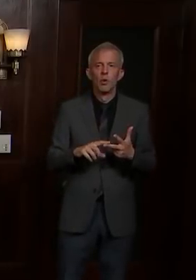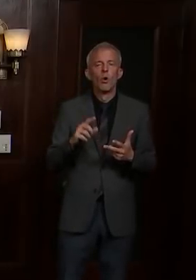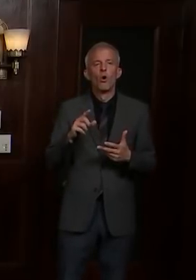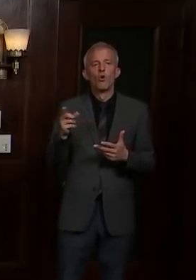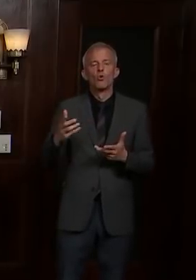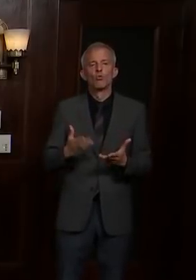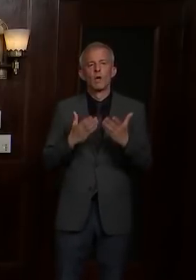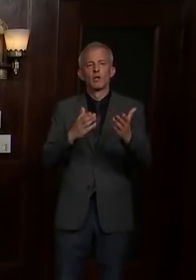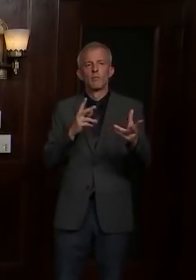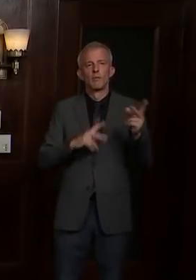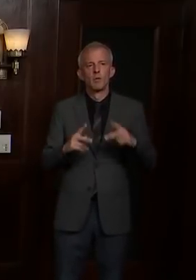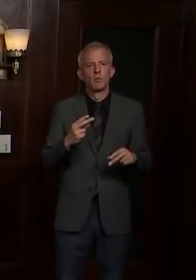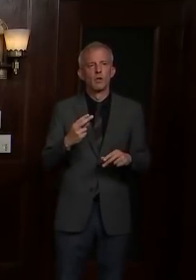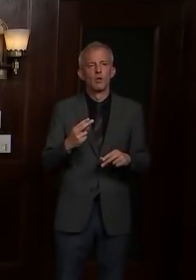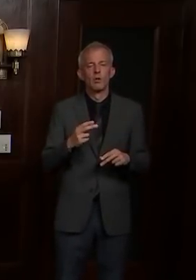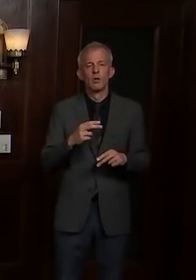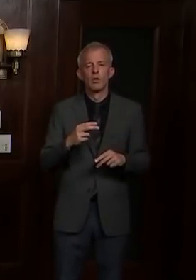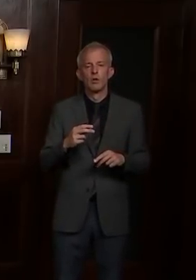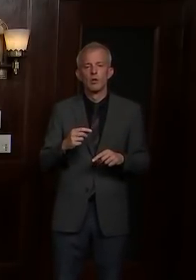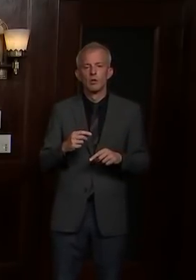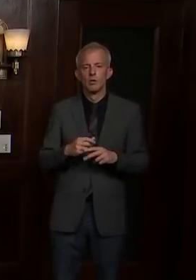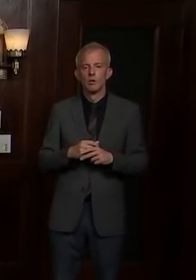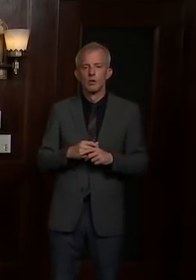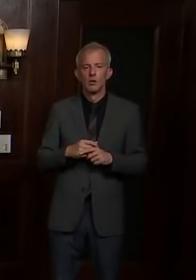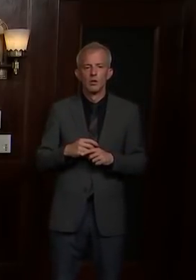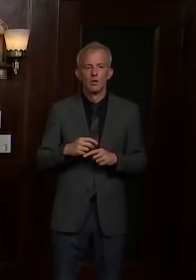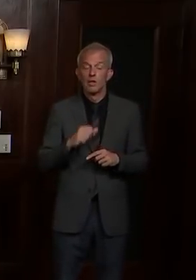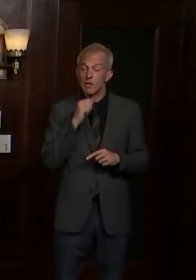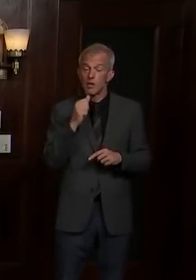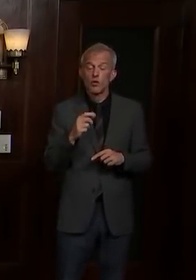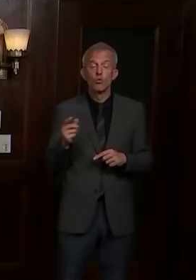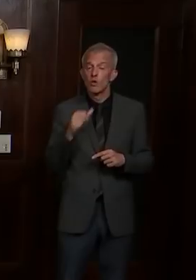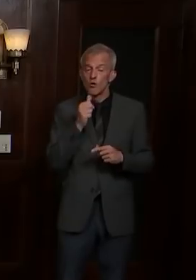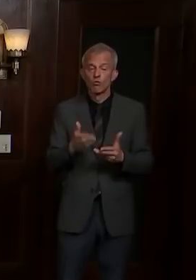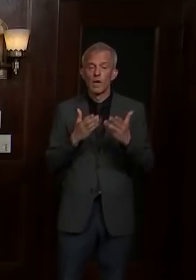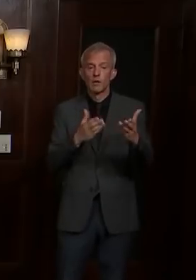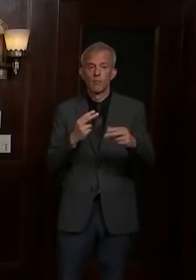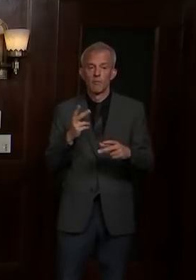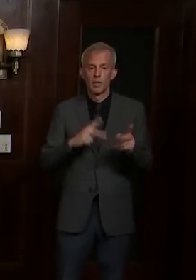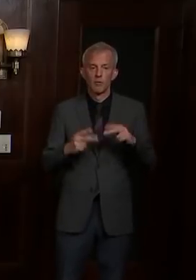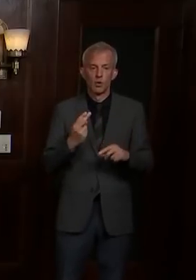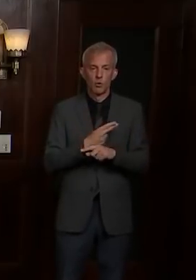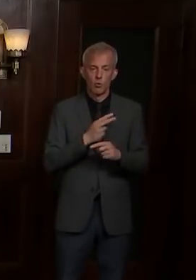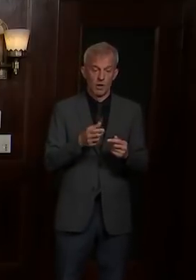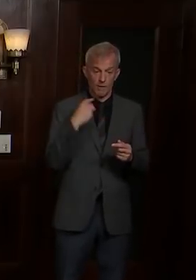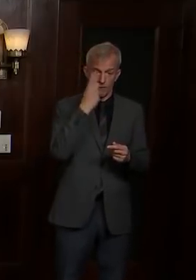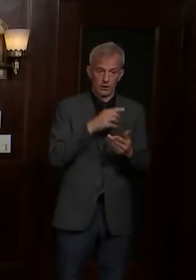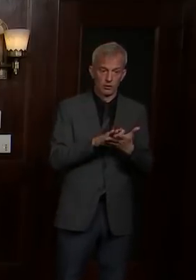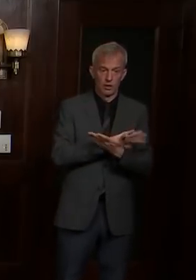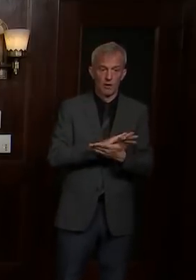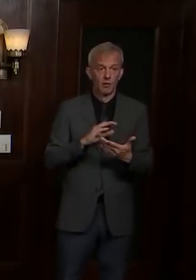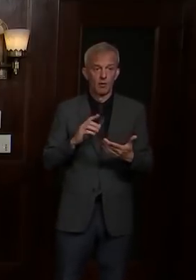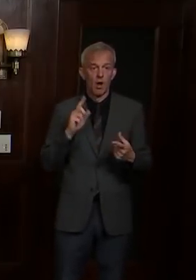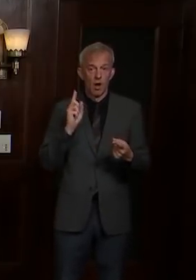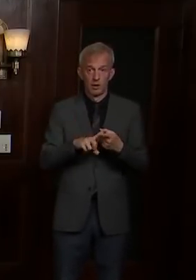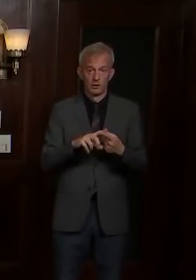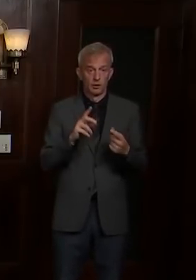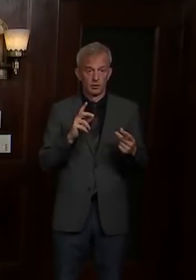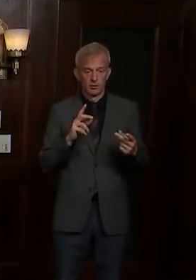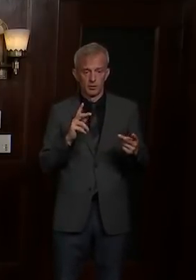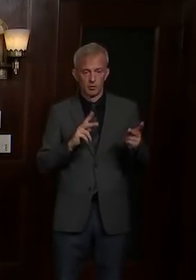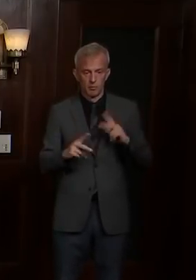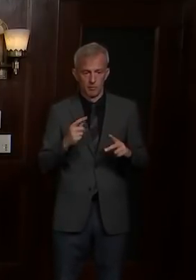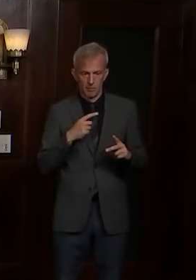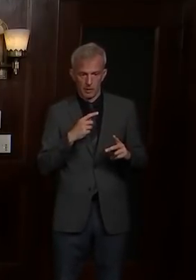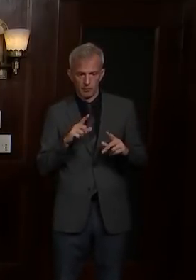wore masks going out until it was realized that asymptomatic patients could spread the virus. Is COVID-19 different than other coronaviruses